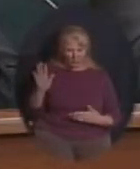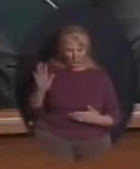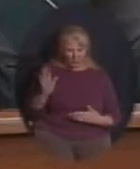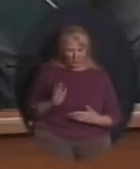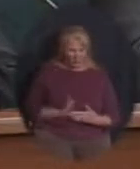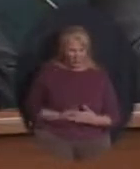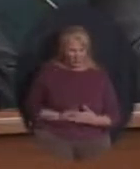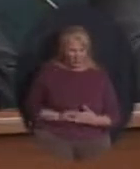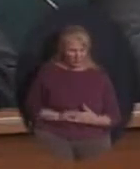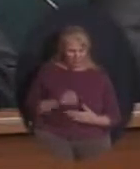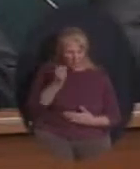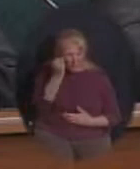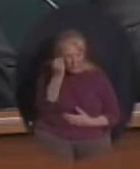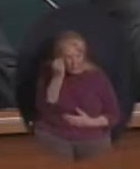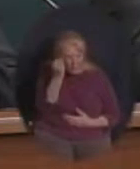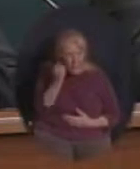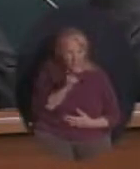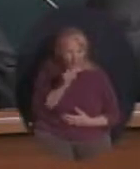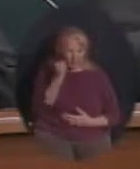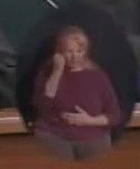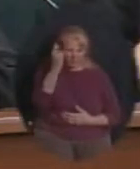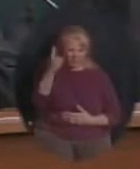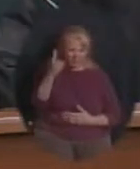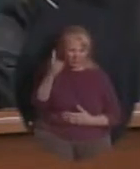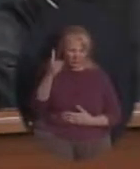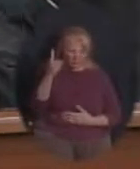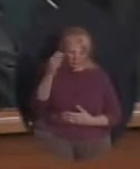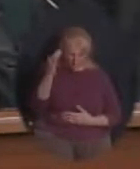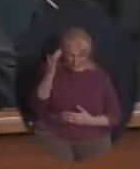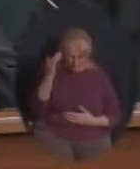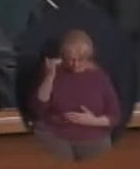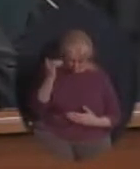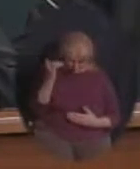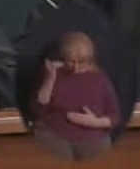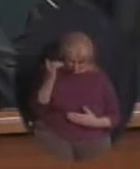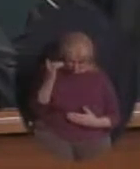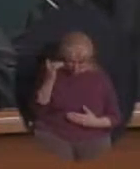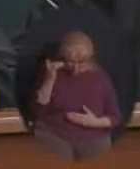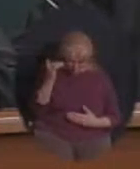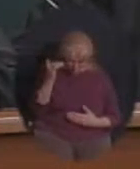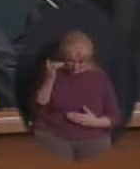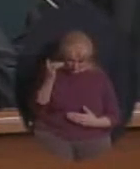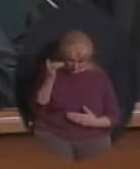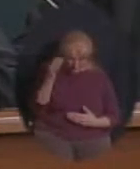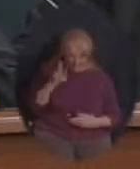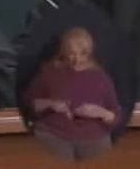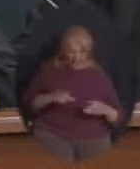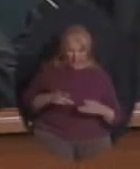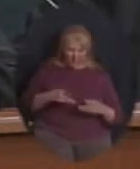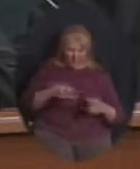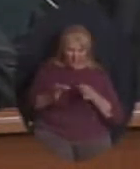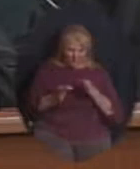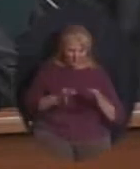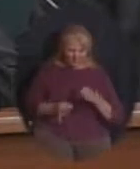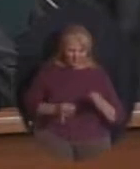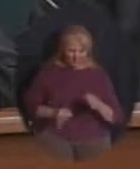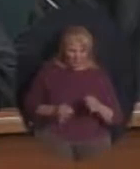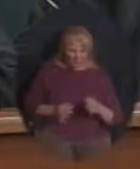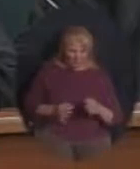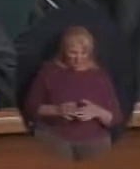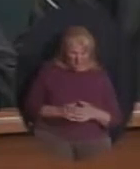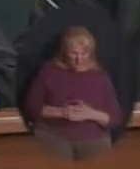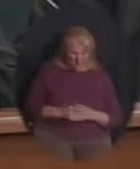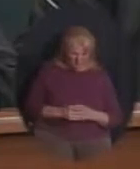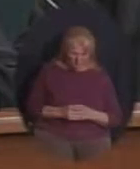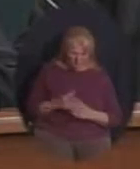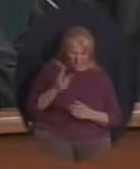or understand why some people would try to discredit two gentlemen as impeccable as Mr. Parker and Mr. Gilmore. I also don't know why Mr.